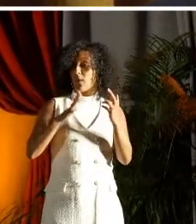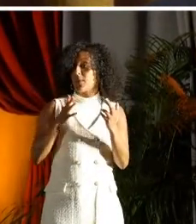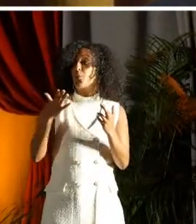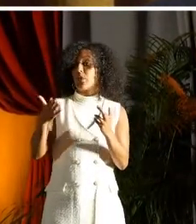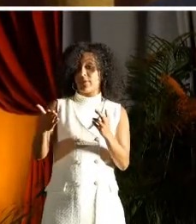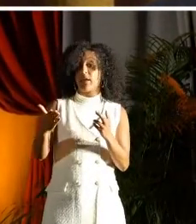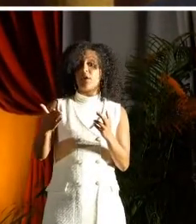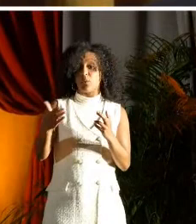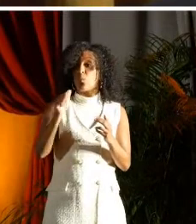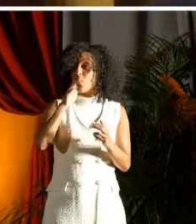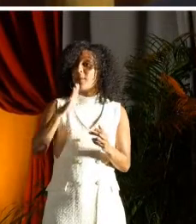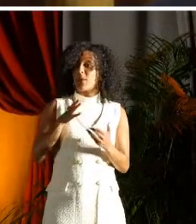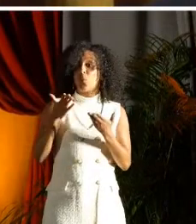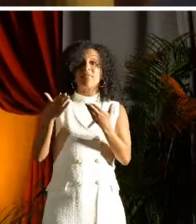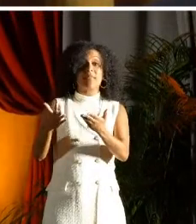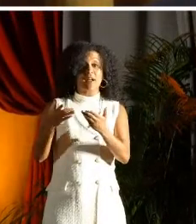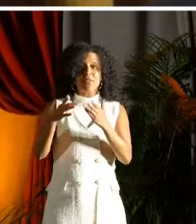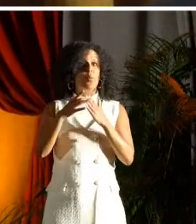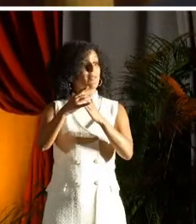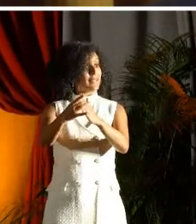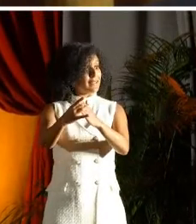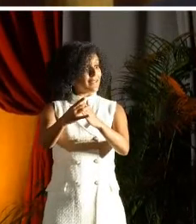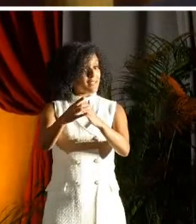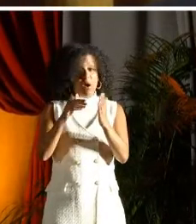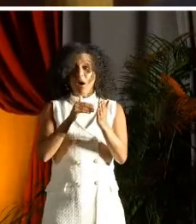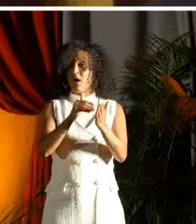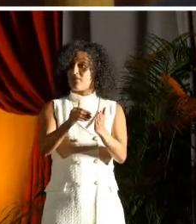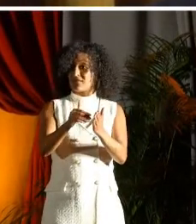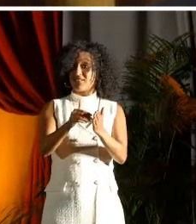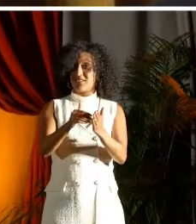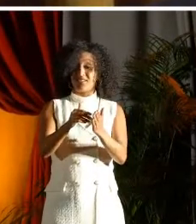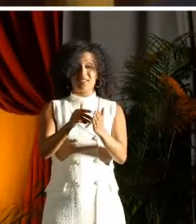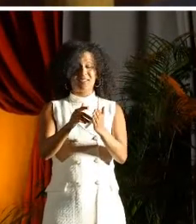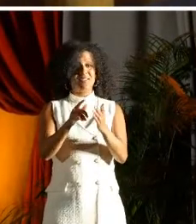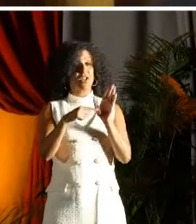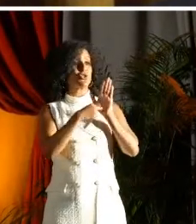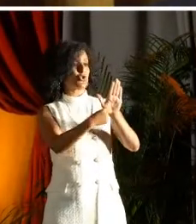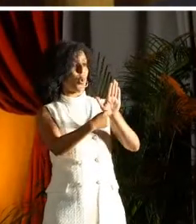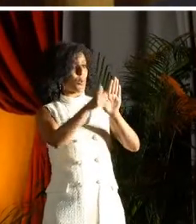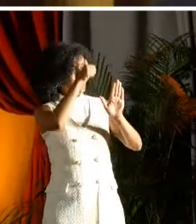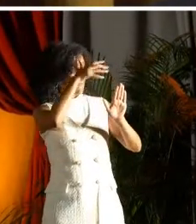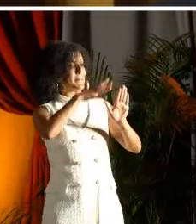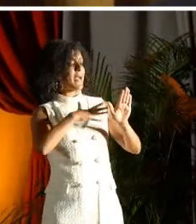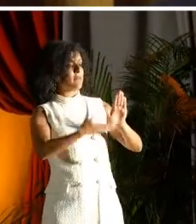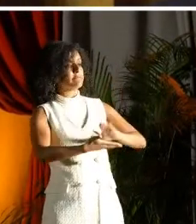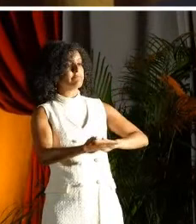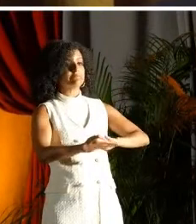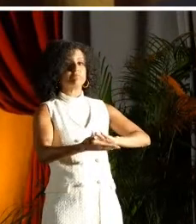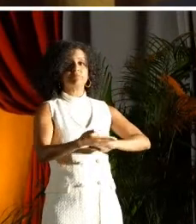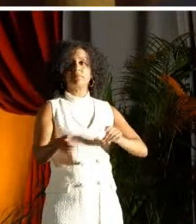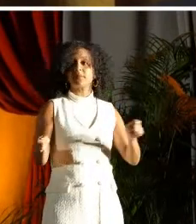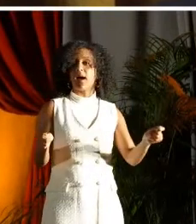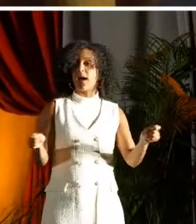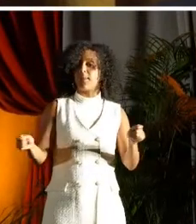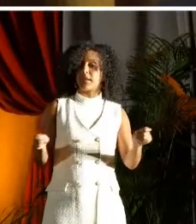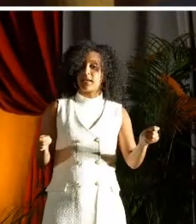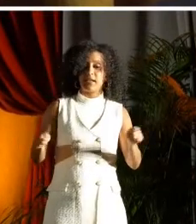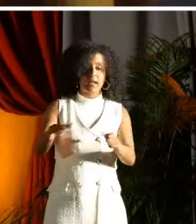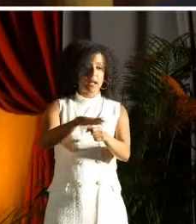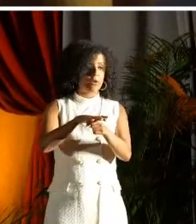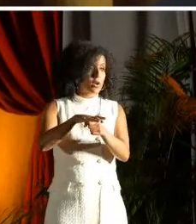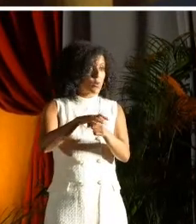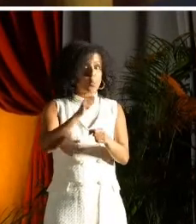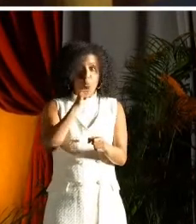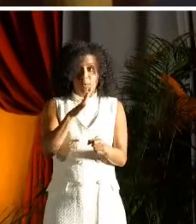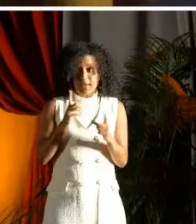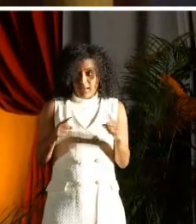there. Women were there, women were leading. Often it is depicted as a male dominated area. But